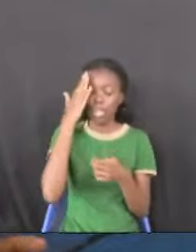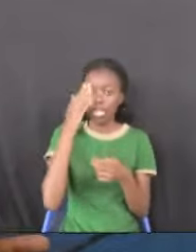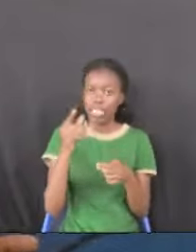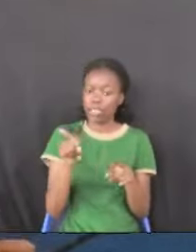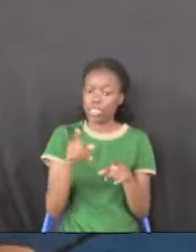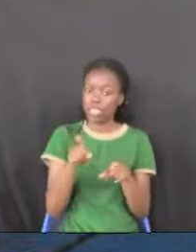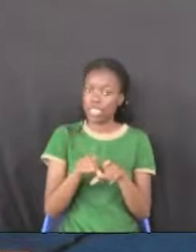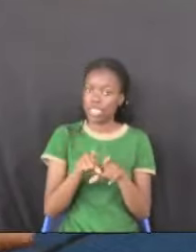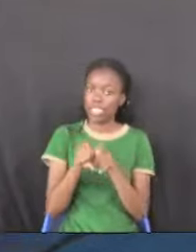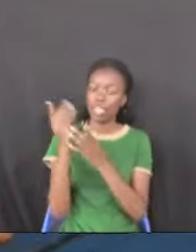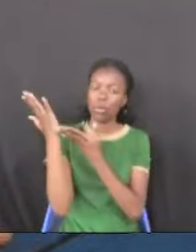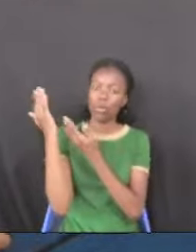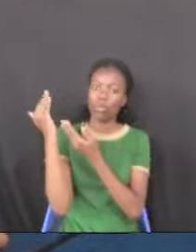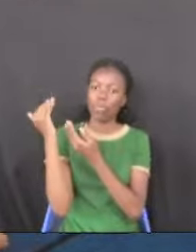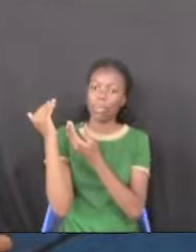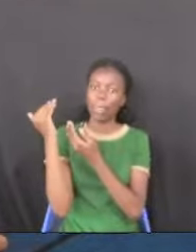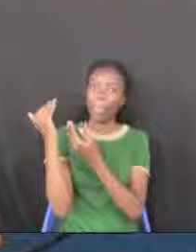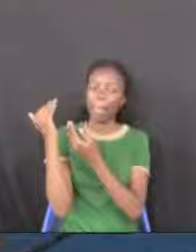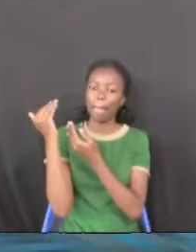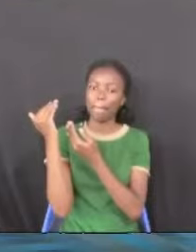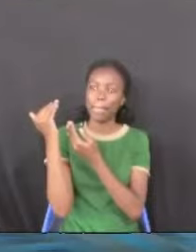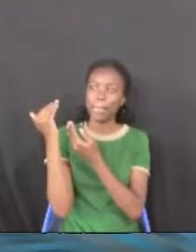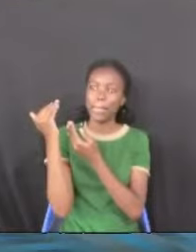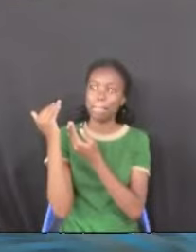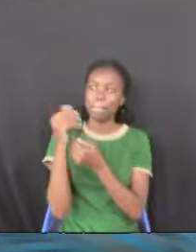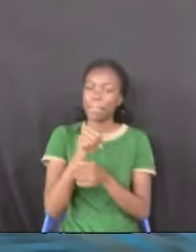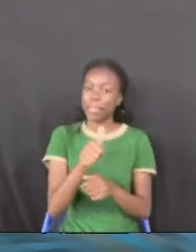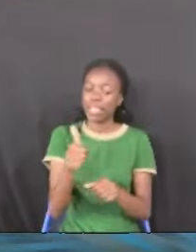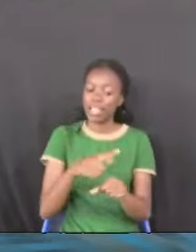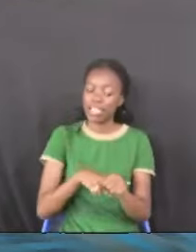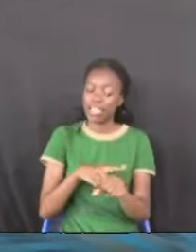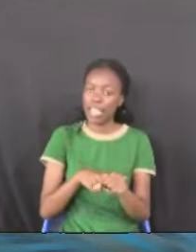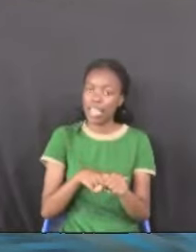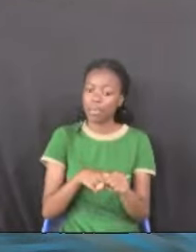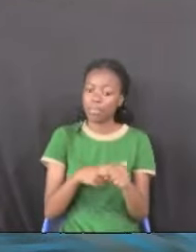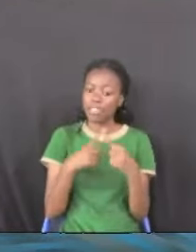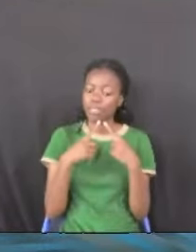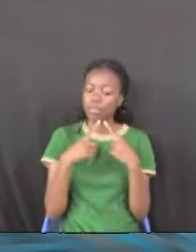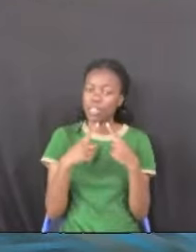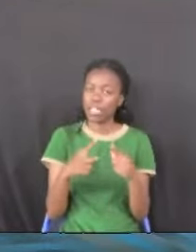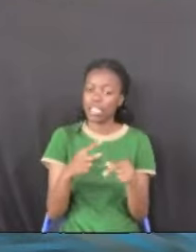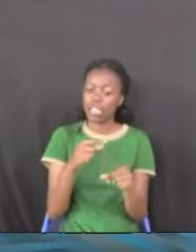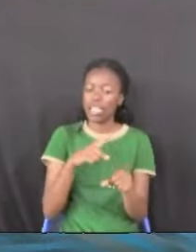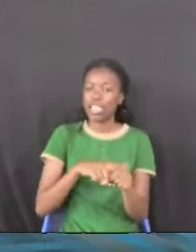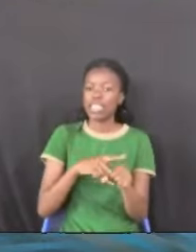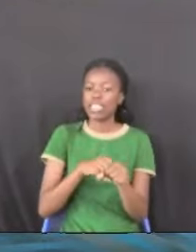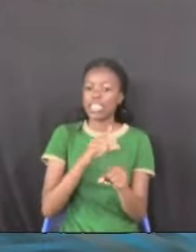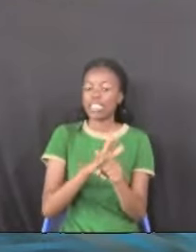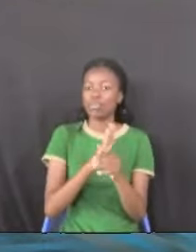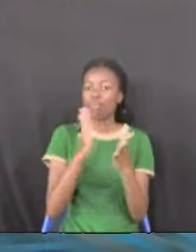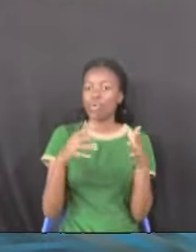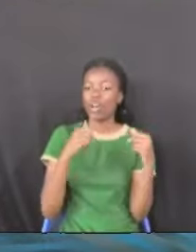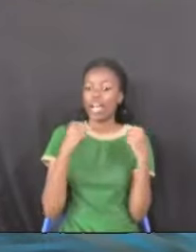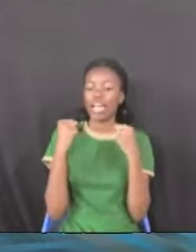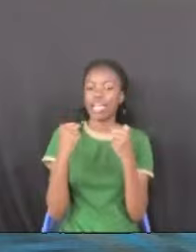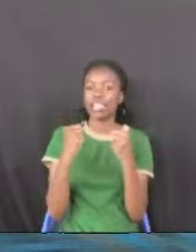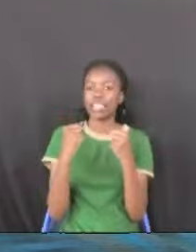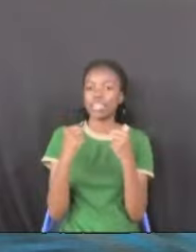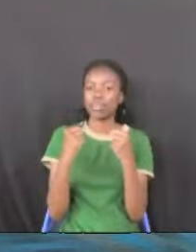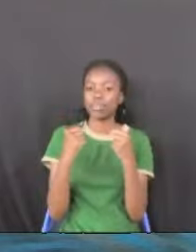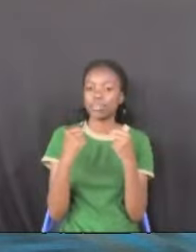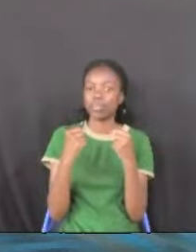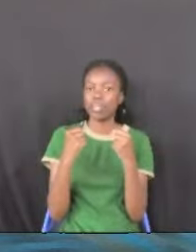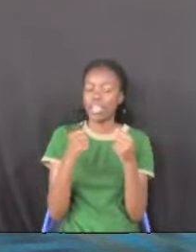do you feel ready to tell them, my dear? Sometimes speaking out takes more courage than staying silent. I don't